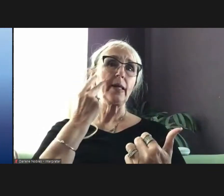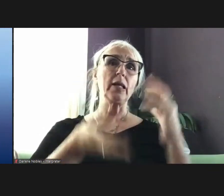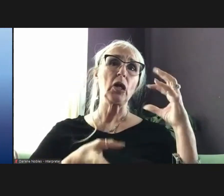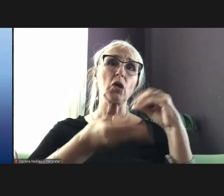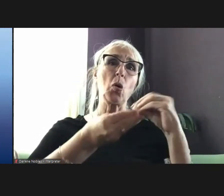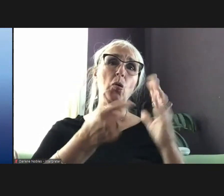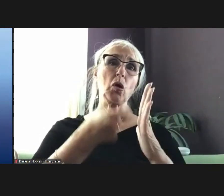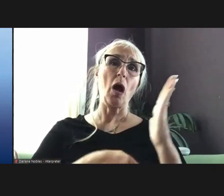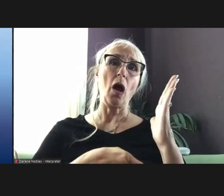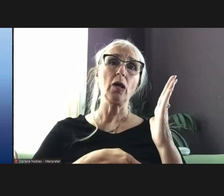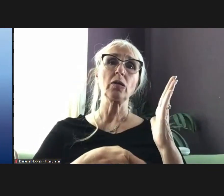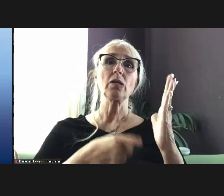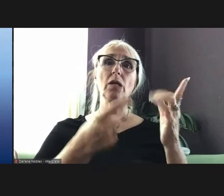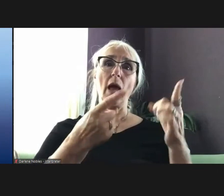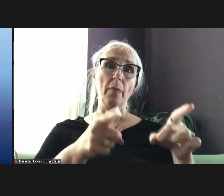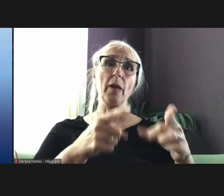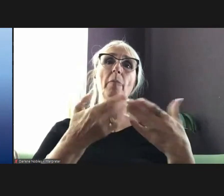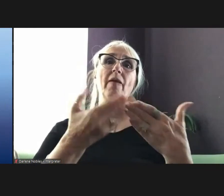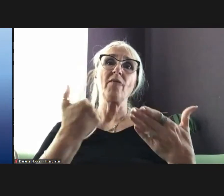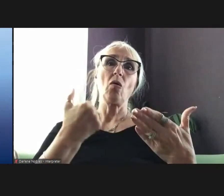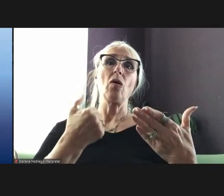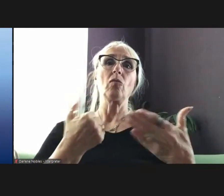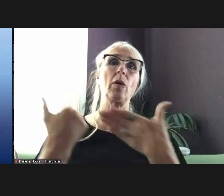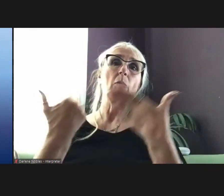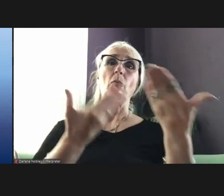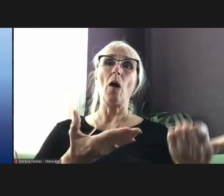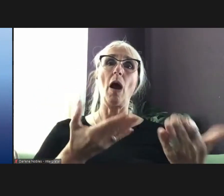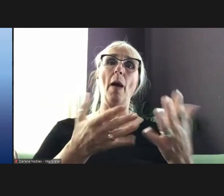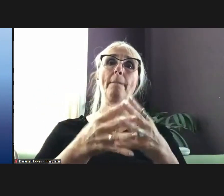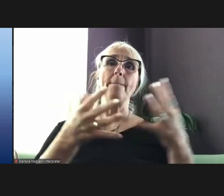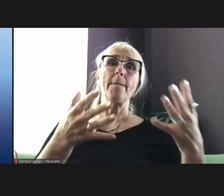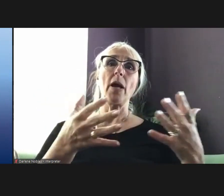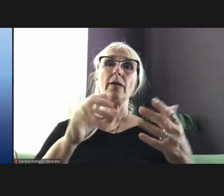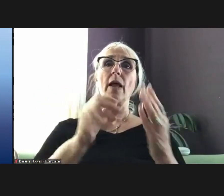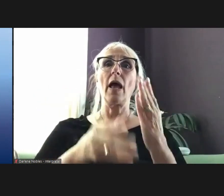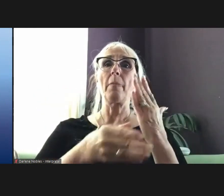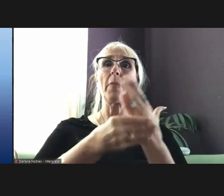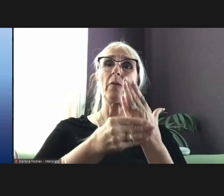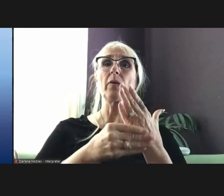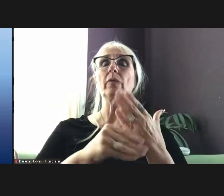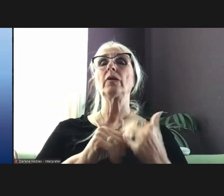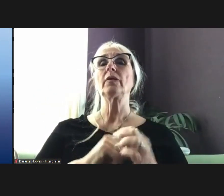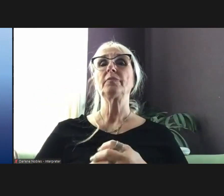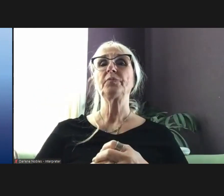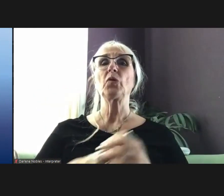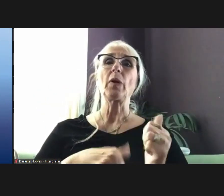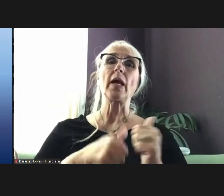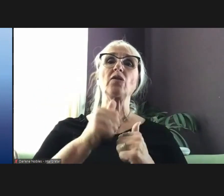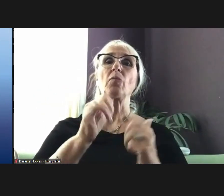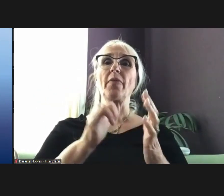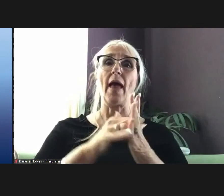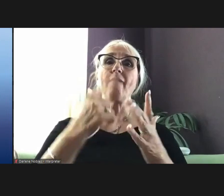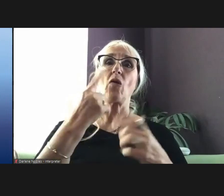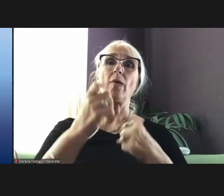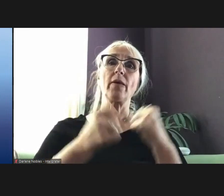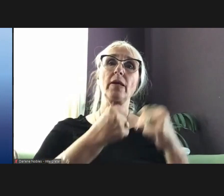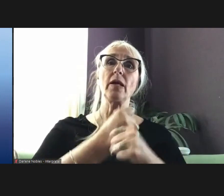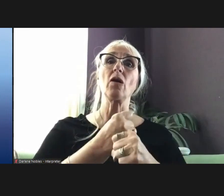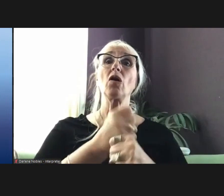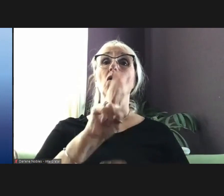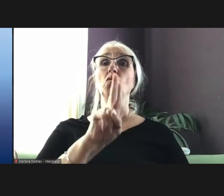before we came through with the budget amendment. So this is what will clean up that line item for the year. Utilities, we do need to increase